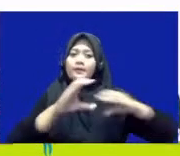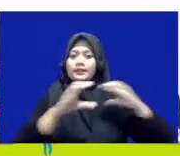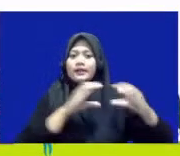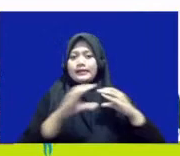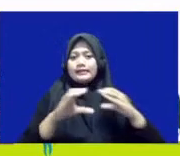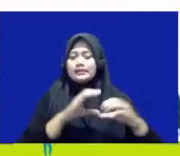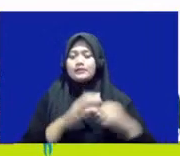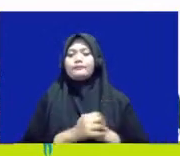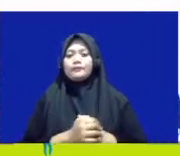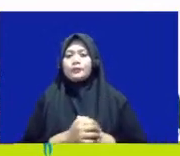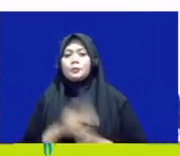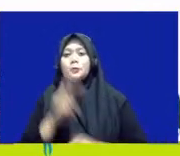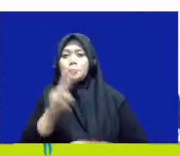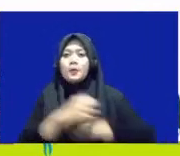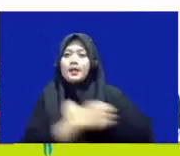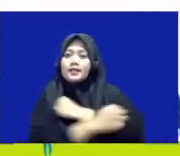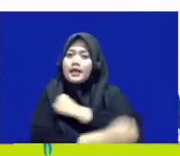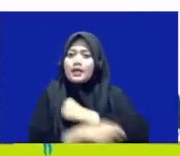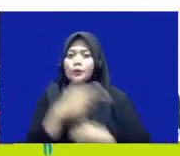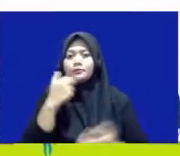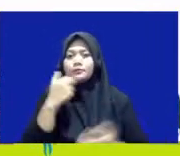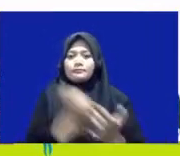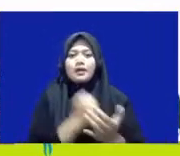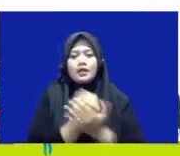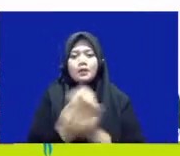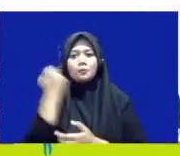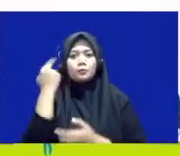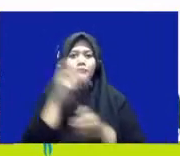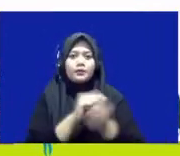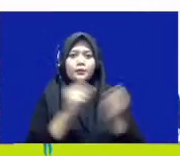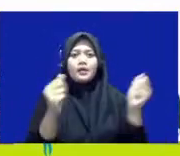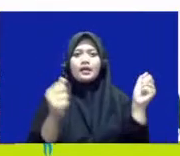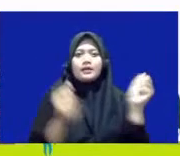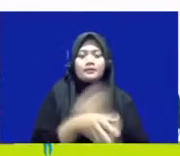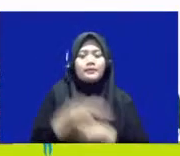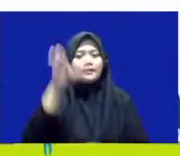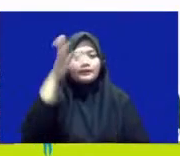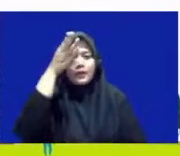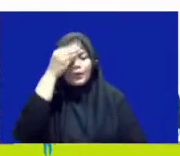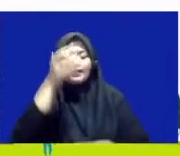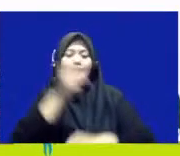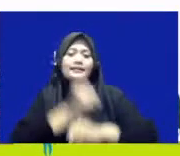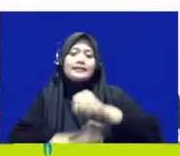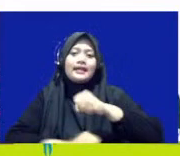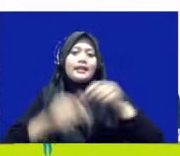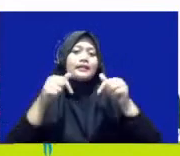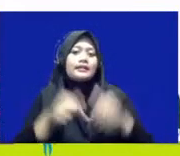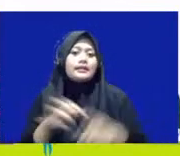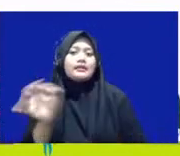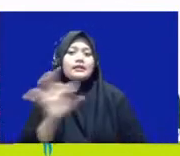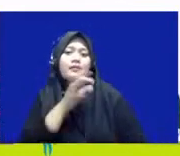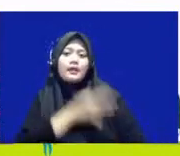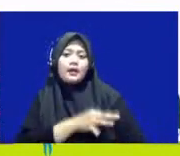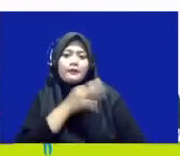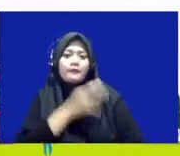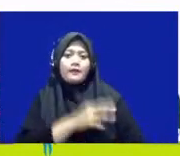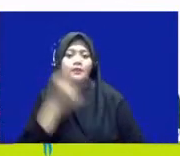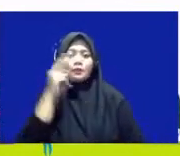experiences. I believe not just benefiting the two countries, but also the rest of the world. So maybe